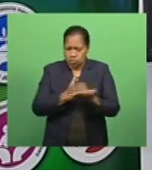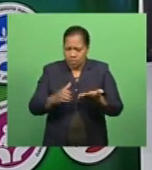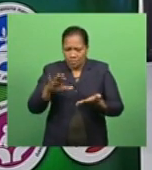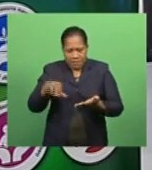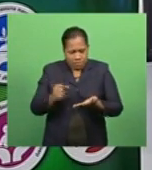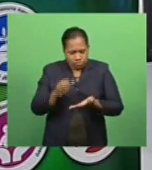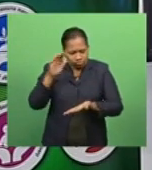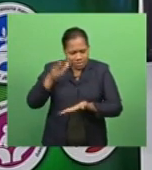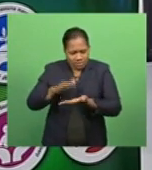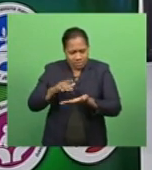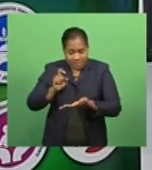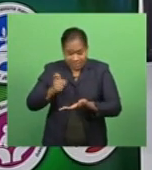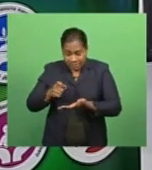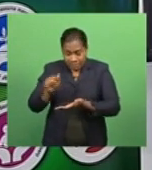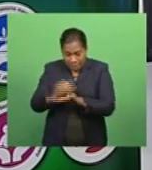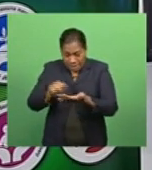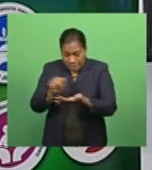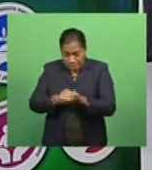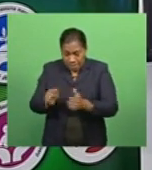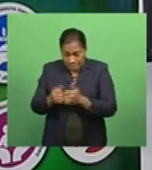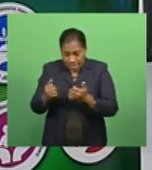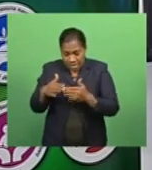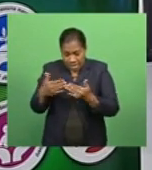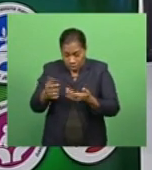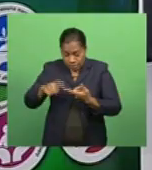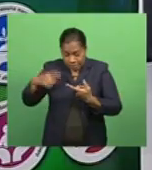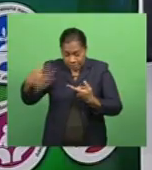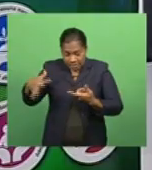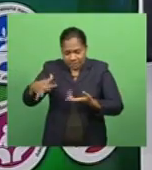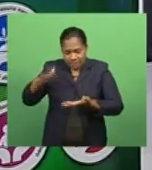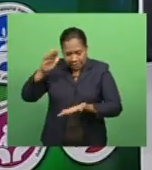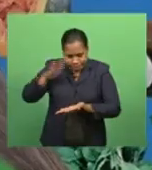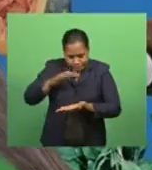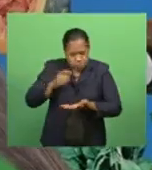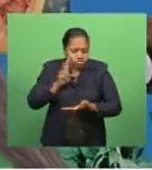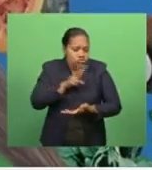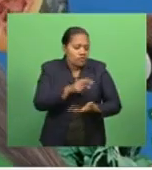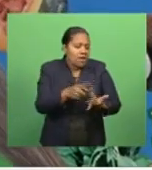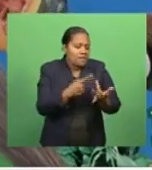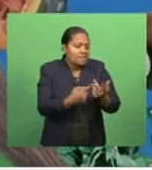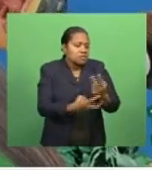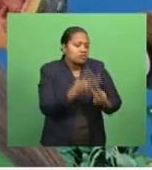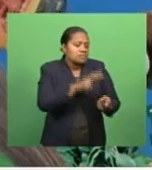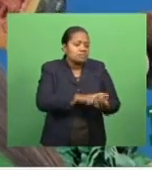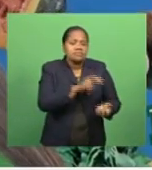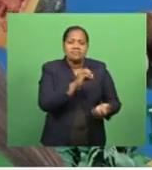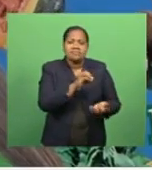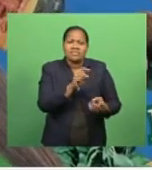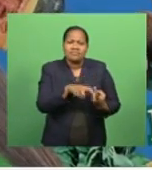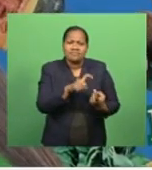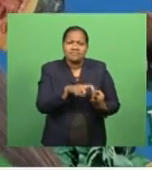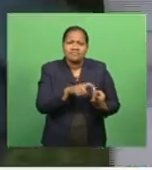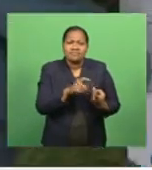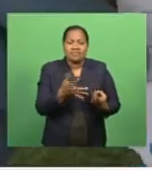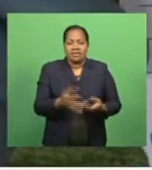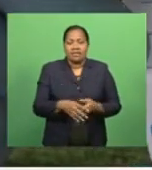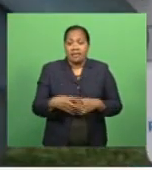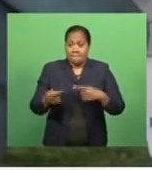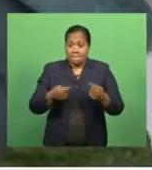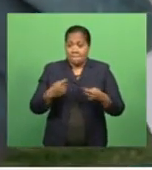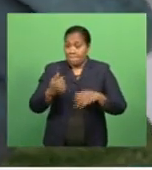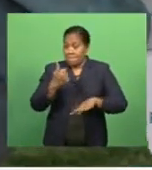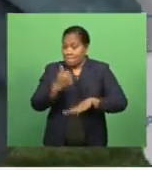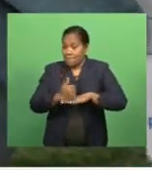consumption and substitute with those veggies which are relatively cheap and in abundance. Fiji Agricultural Marketing Authority has spent